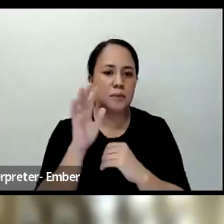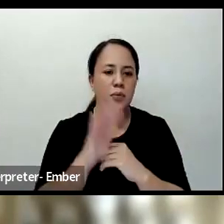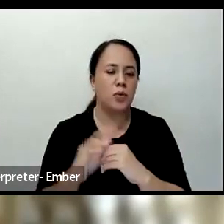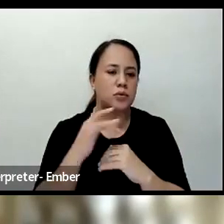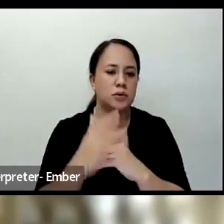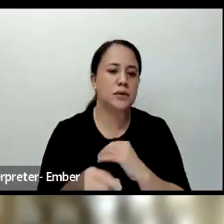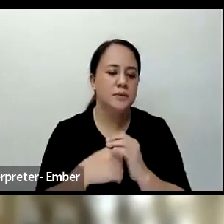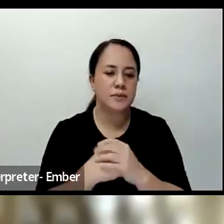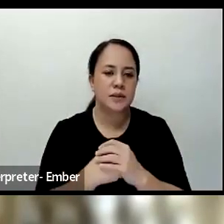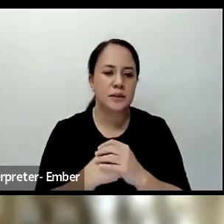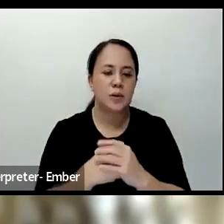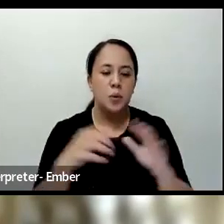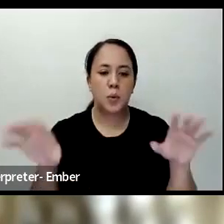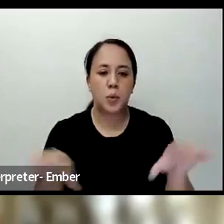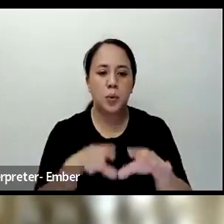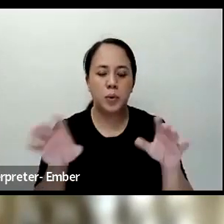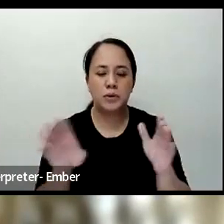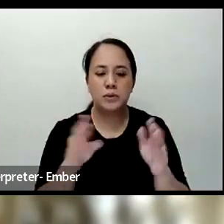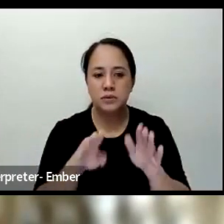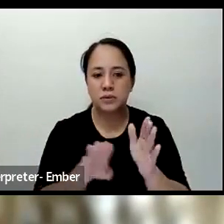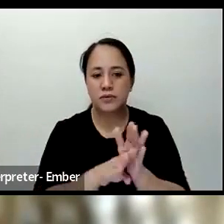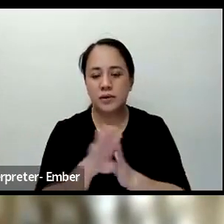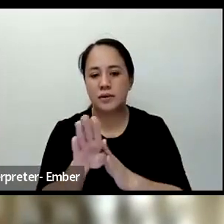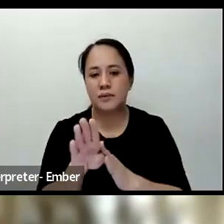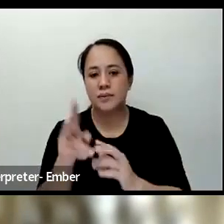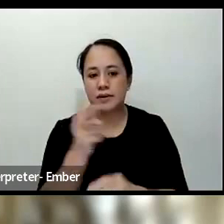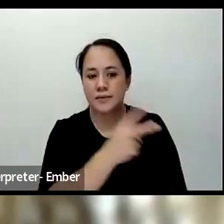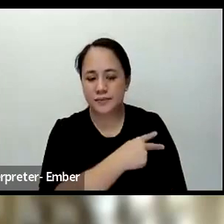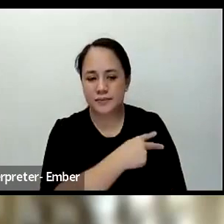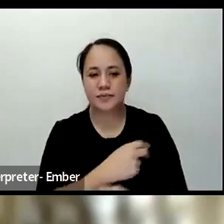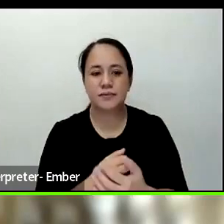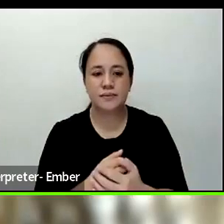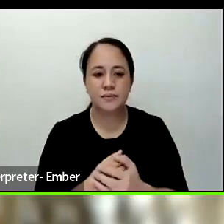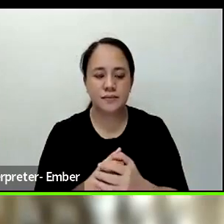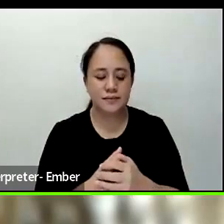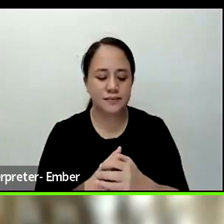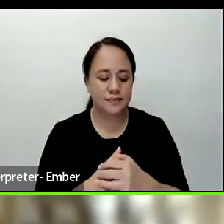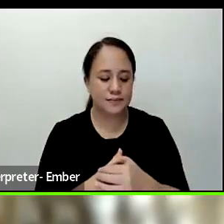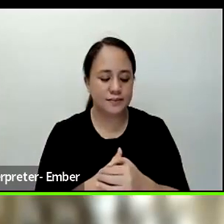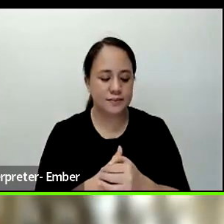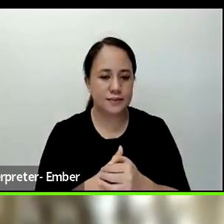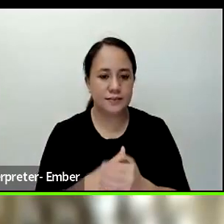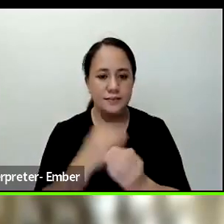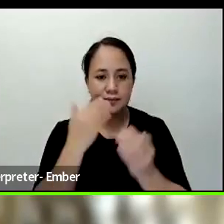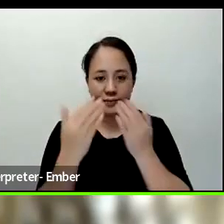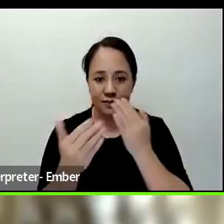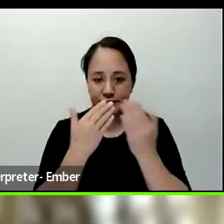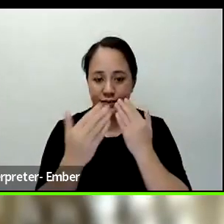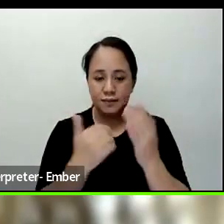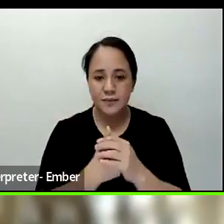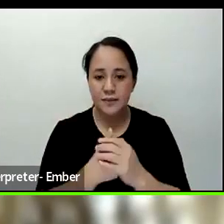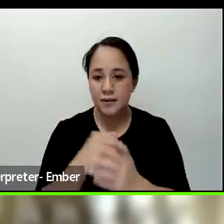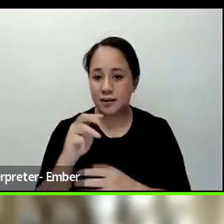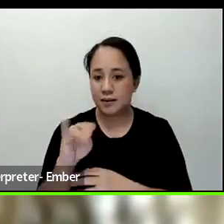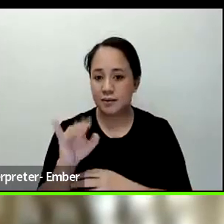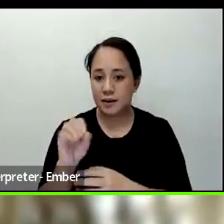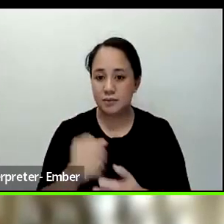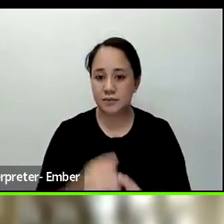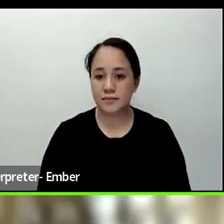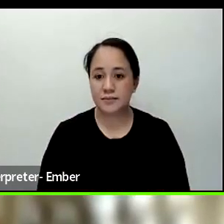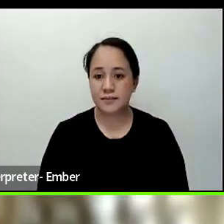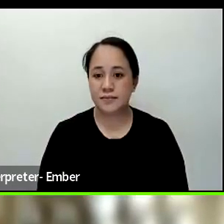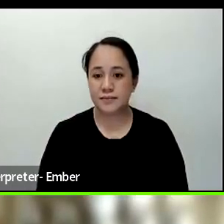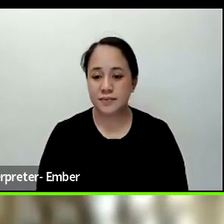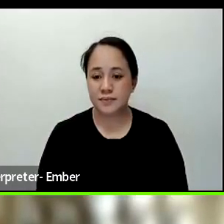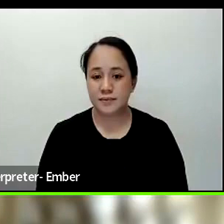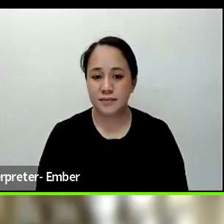early efforts to develop a vaccine. Yeah. Okay, thank you. Miko,